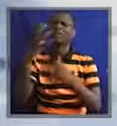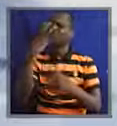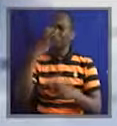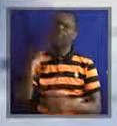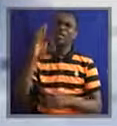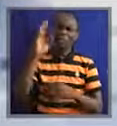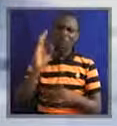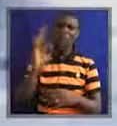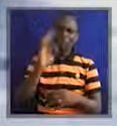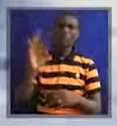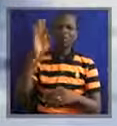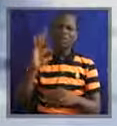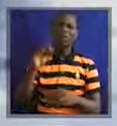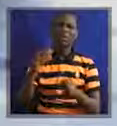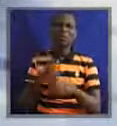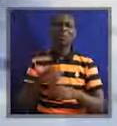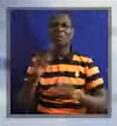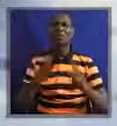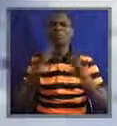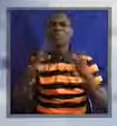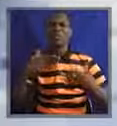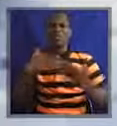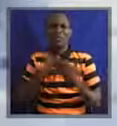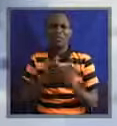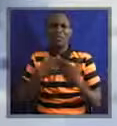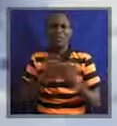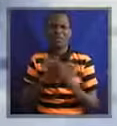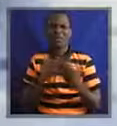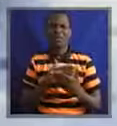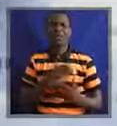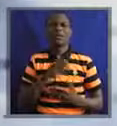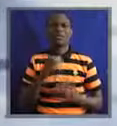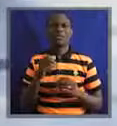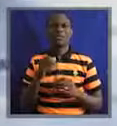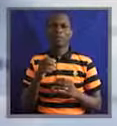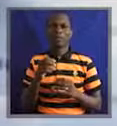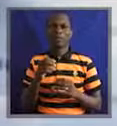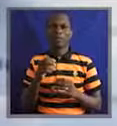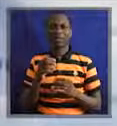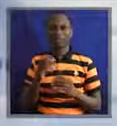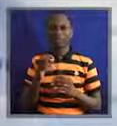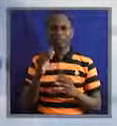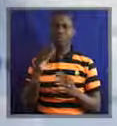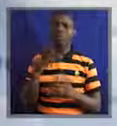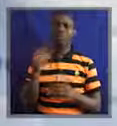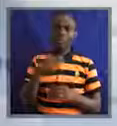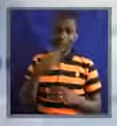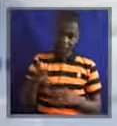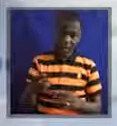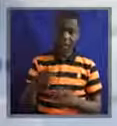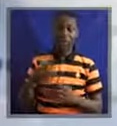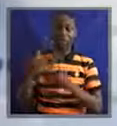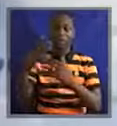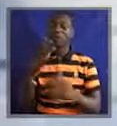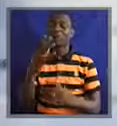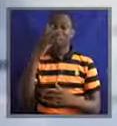hunahuna enipa bi ewo ewiase o ka kire wo se e frabi bi generational curse no a eye granted ewo twa kronkrom